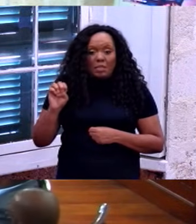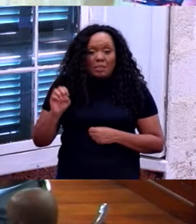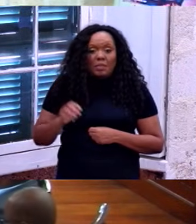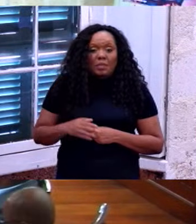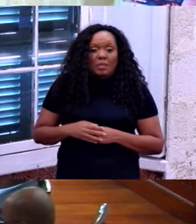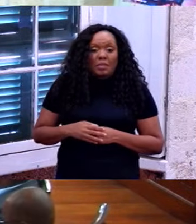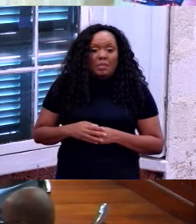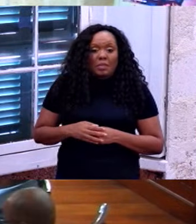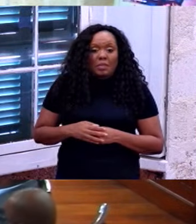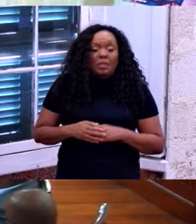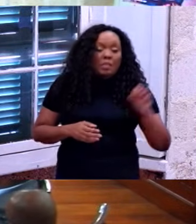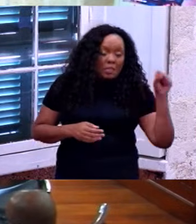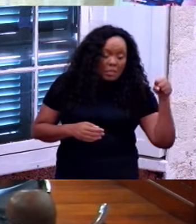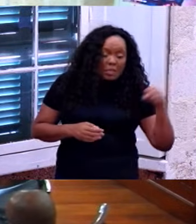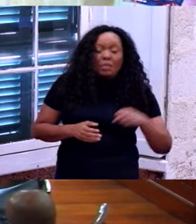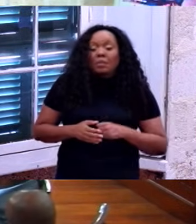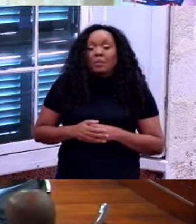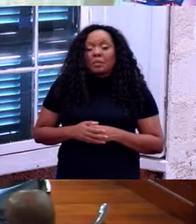Aye.